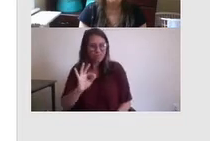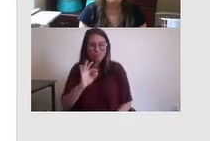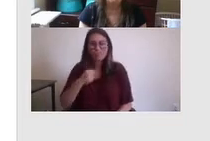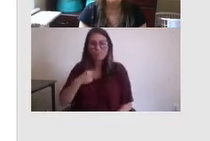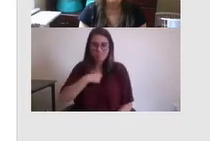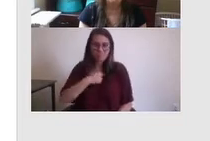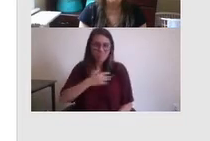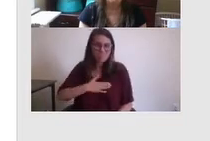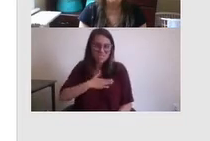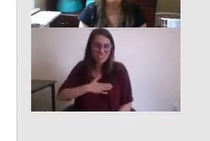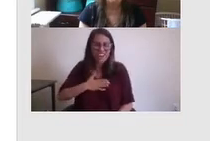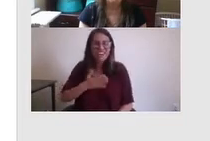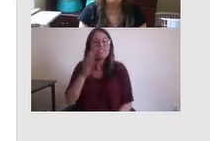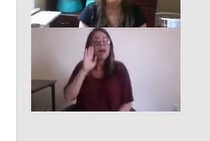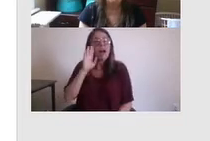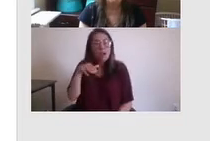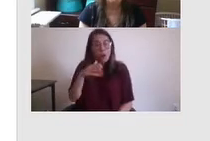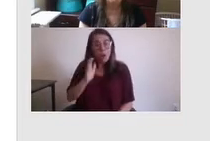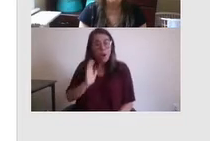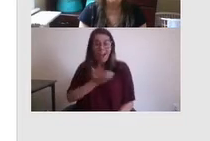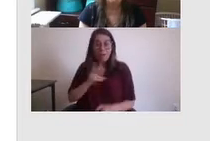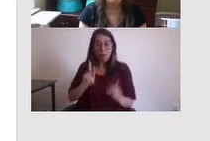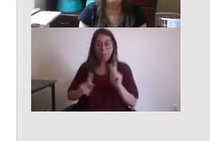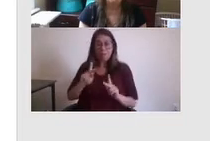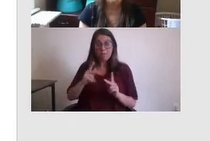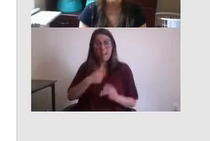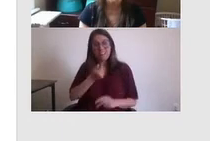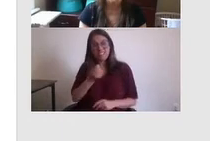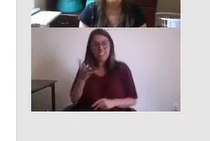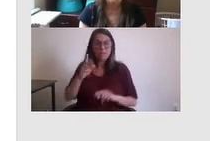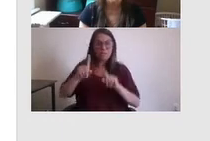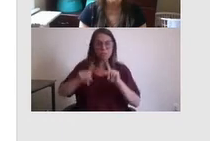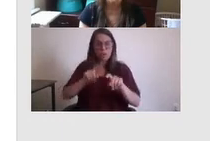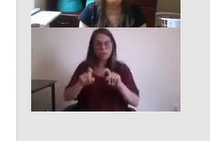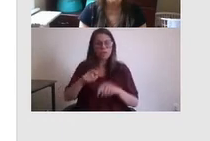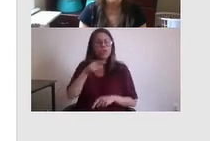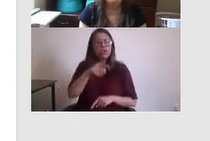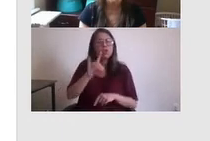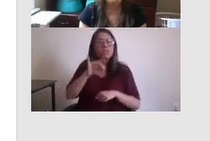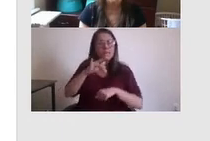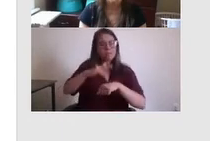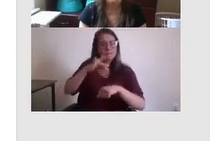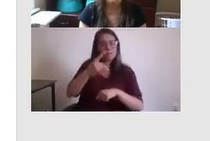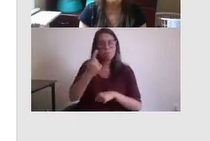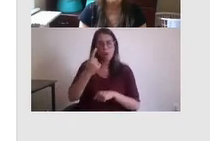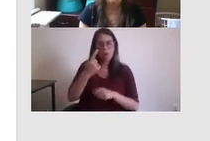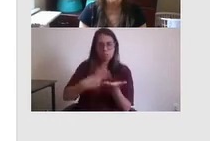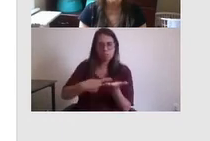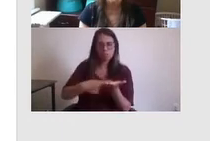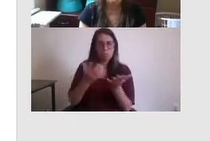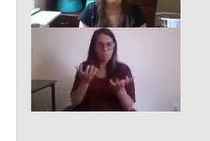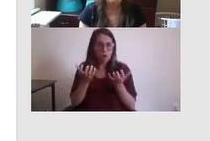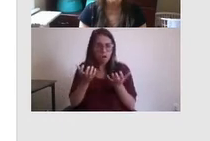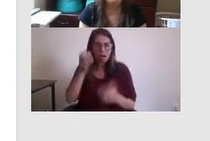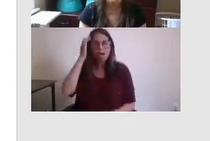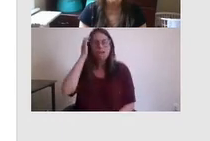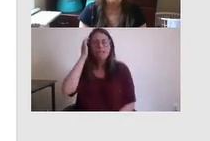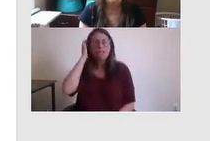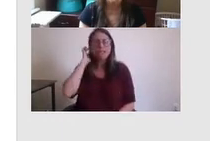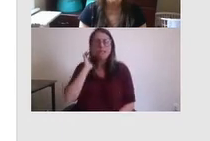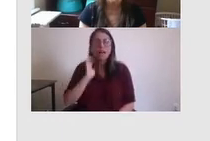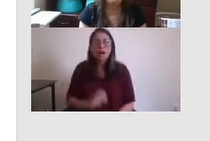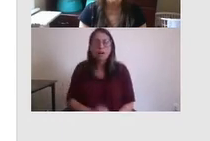know that our folks had a number of questions. You led into one of the main things that people wanted to know about, which